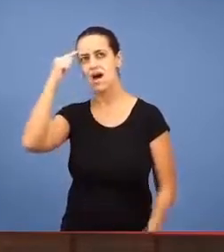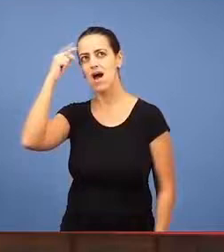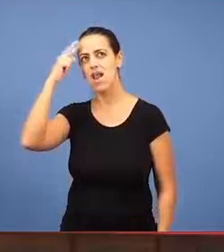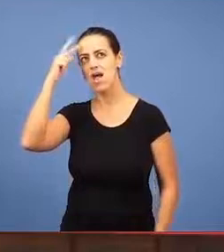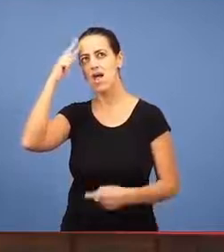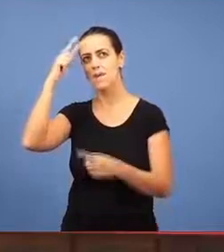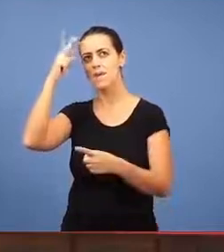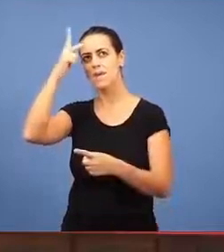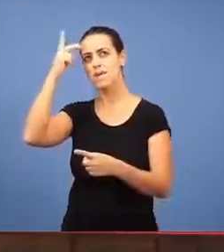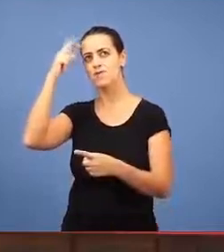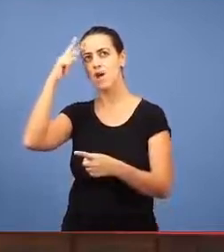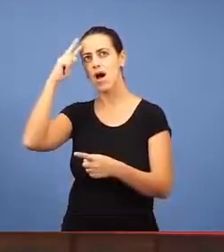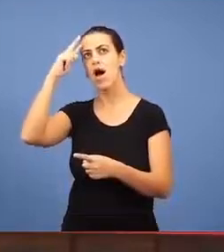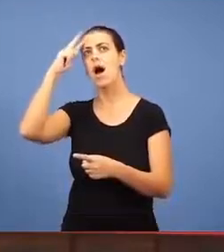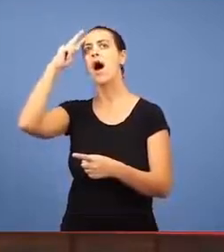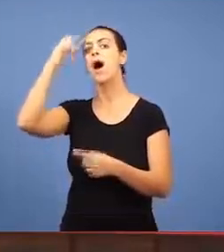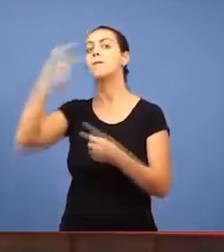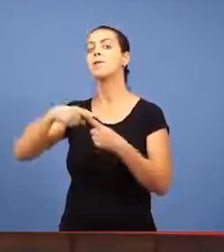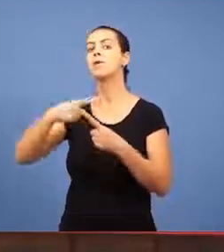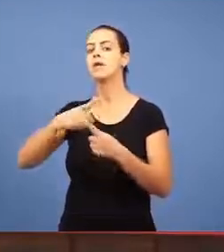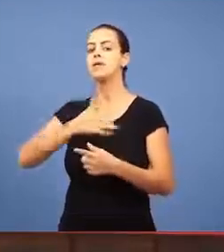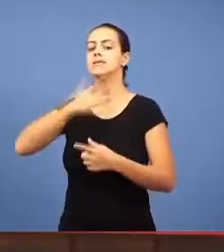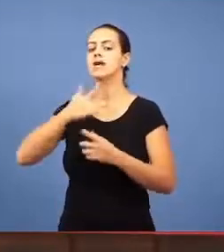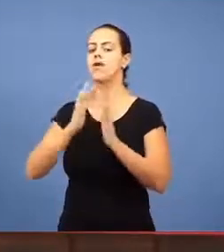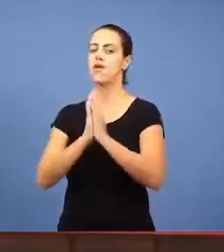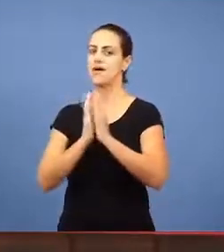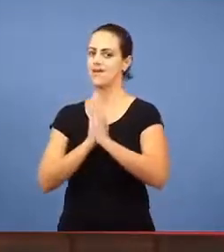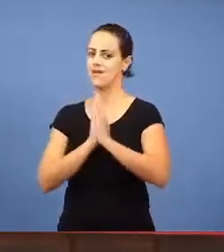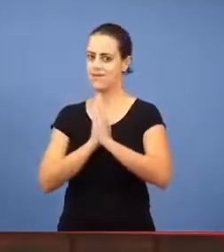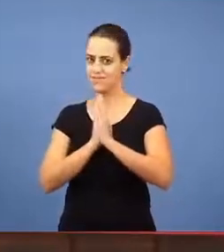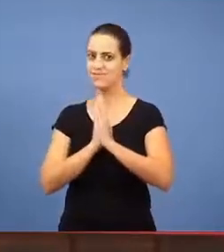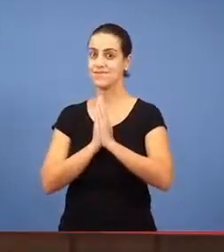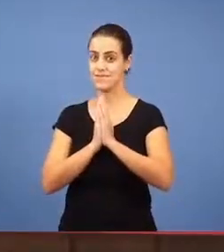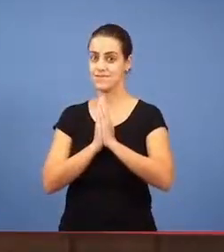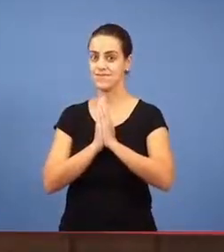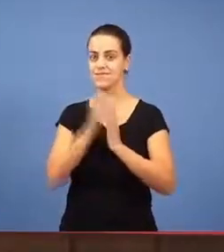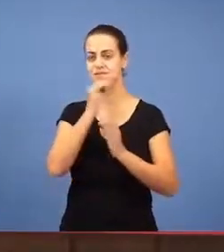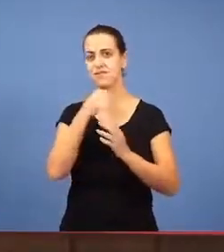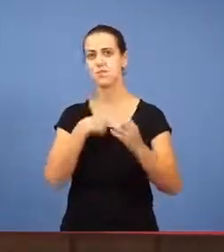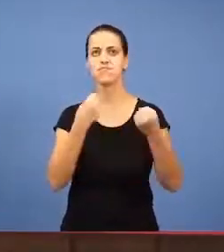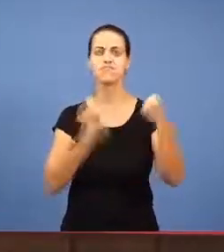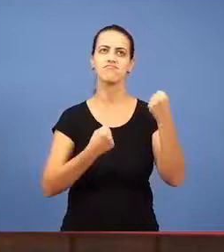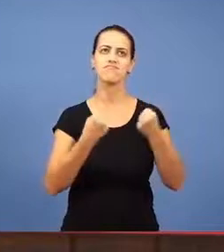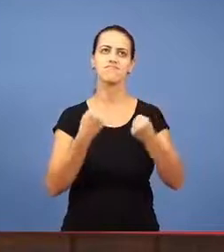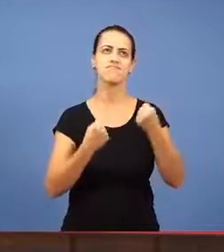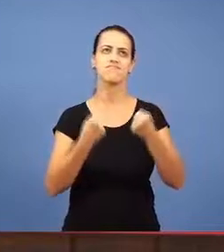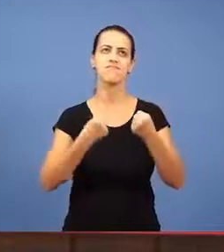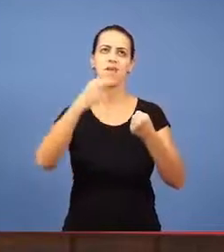for the prayer. This prayer, sometimes I'm on the bus, I'm driving my car,